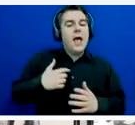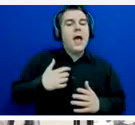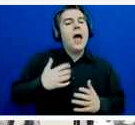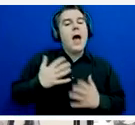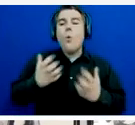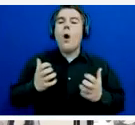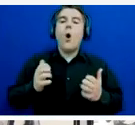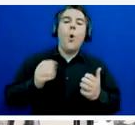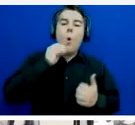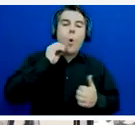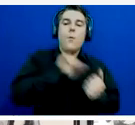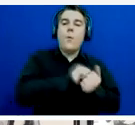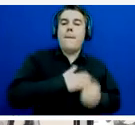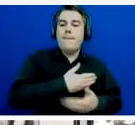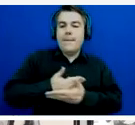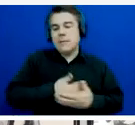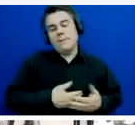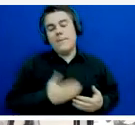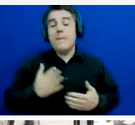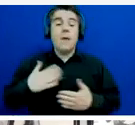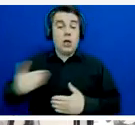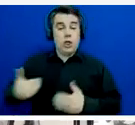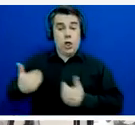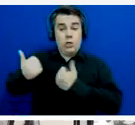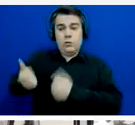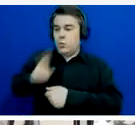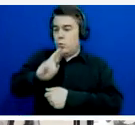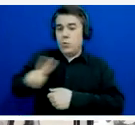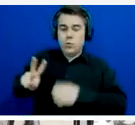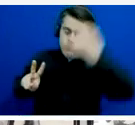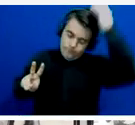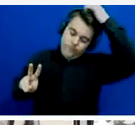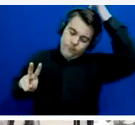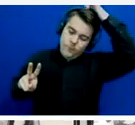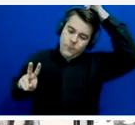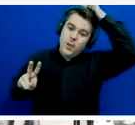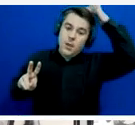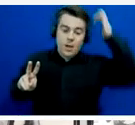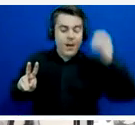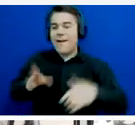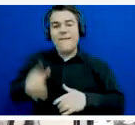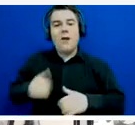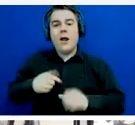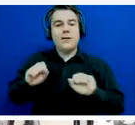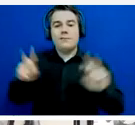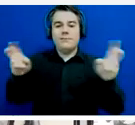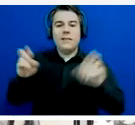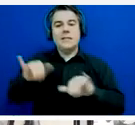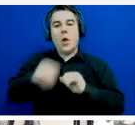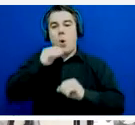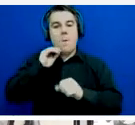babies. My youngest was 2, and I had never gotten a chance to be a stay-at-home mom. I had 3